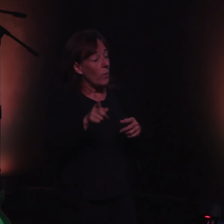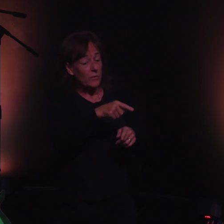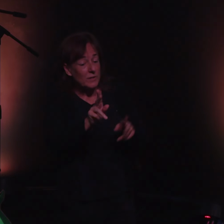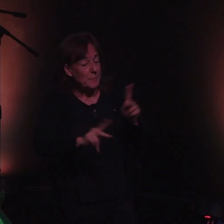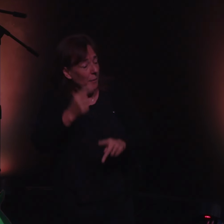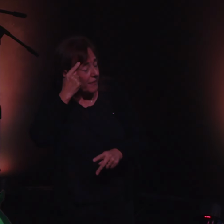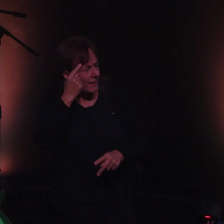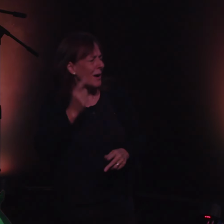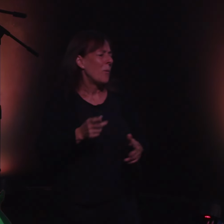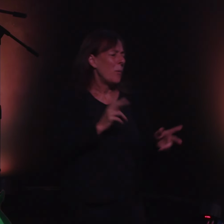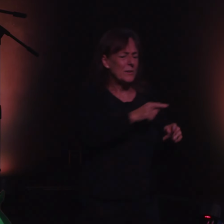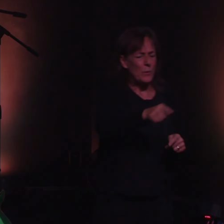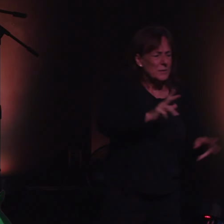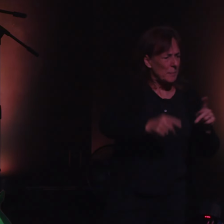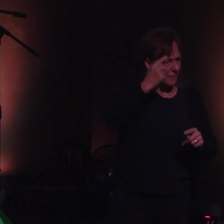do they think about Jesus?